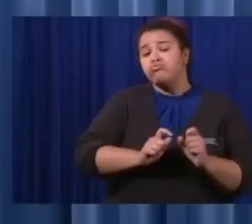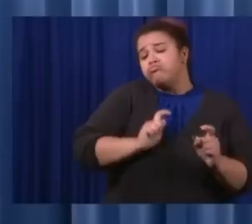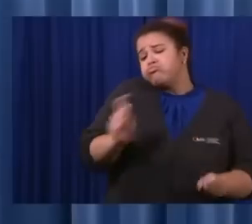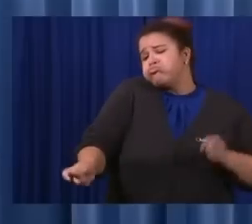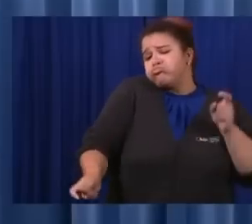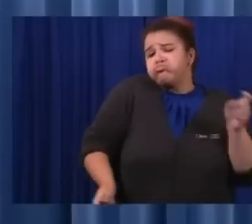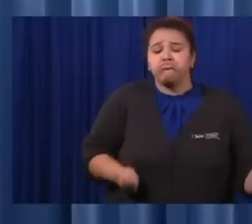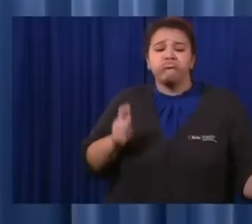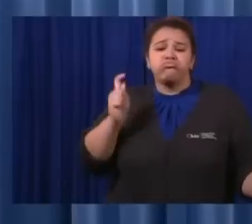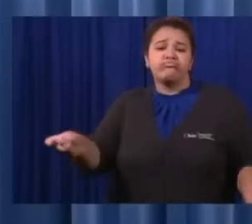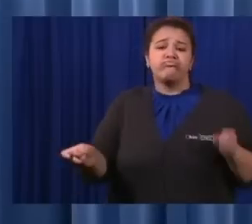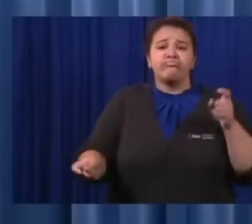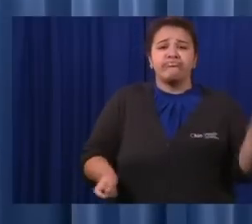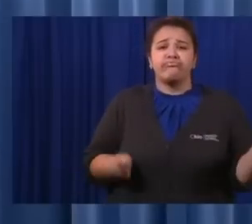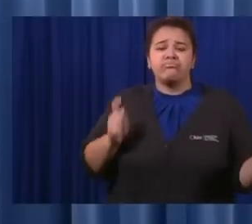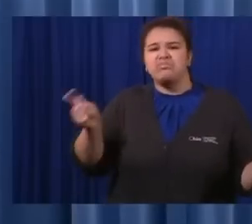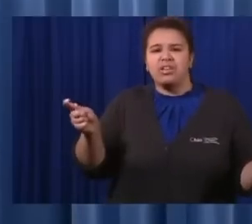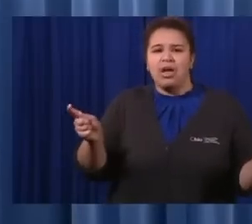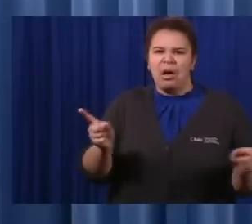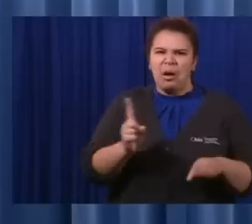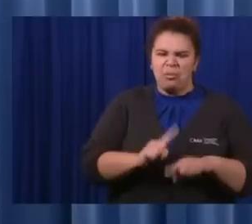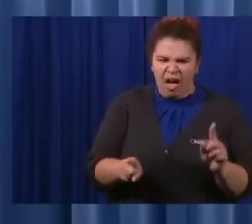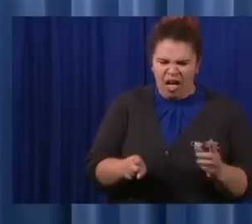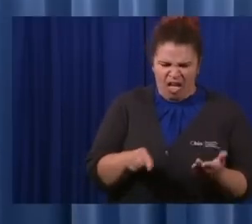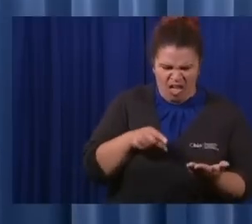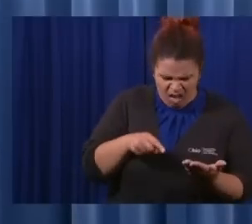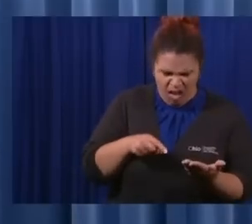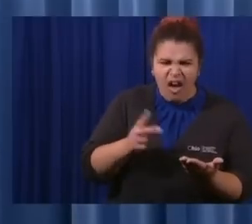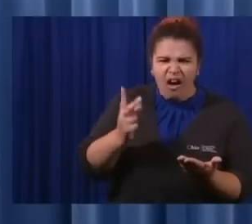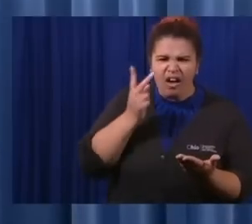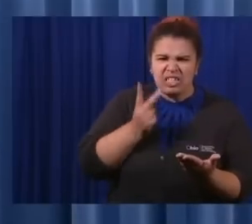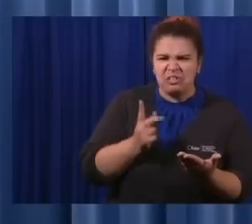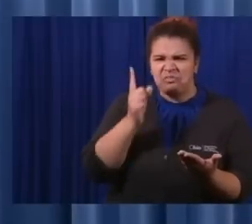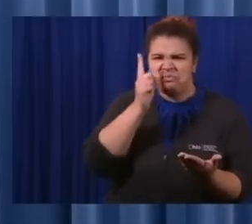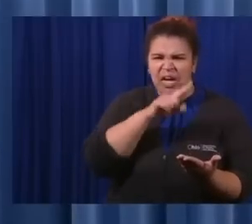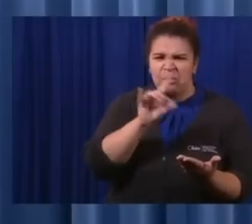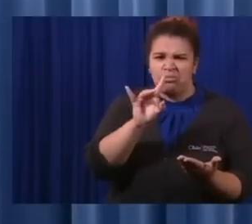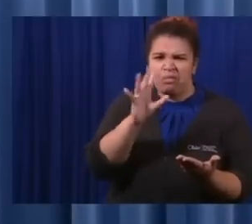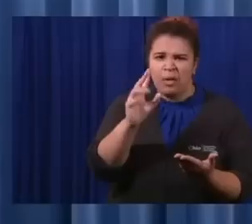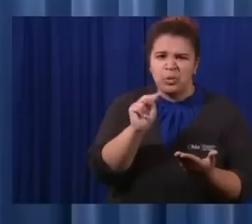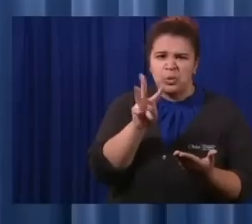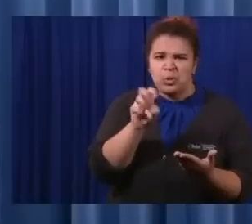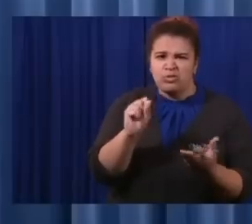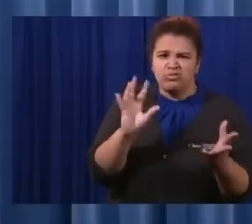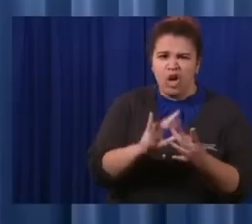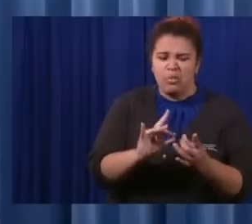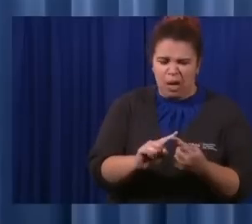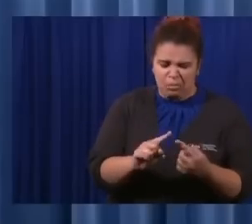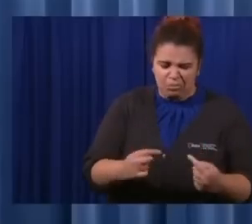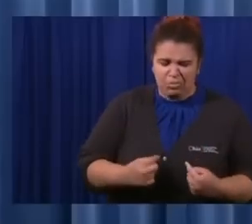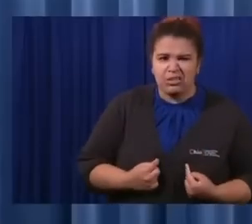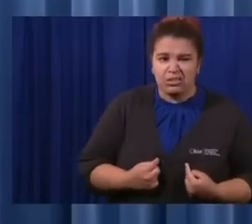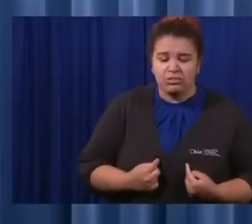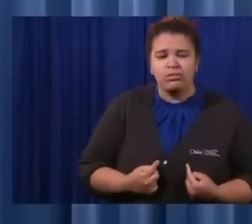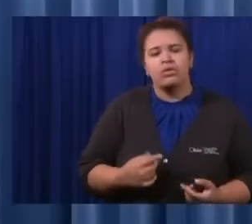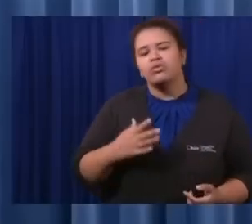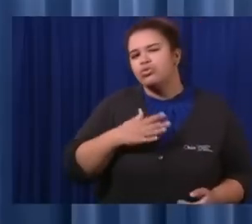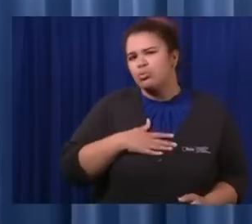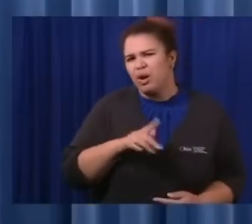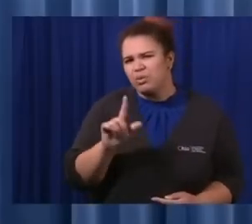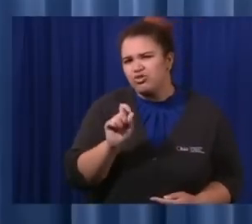getting fake lamestream news." So my question is, did the federal government provide Ohio with unlimited